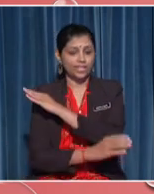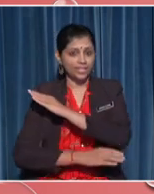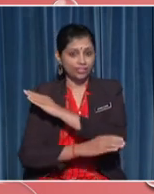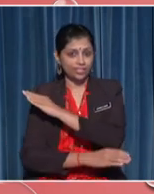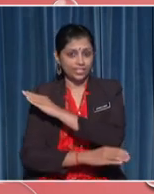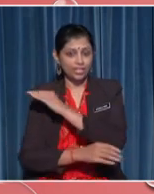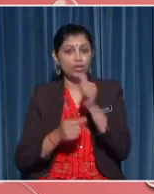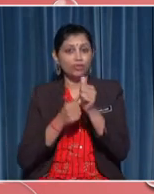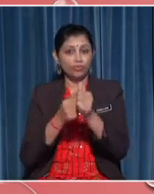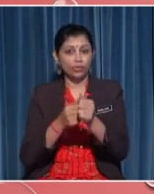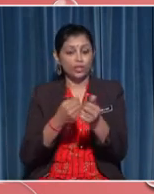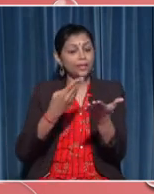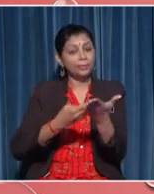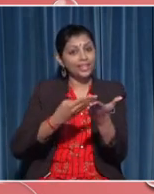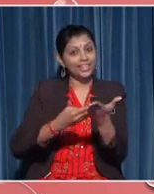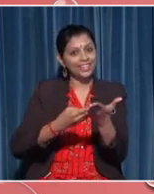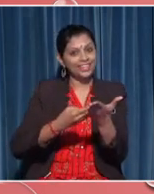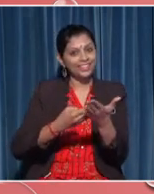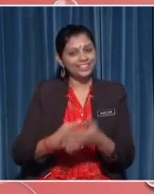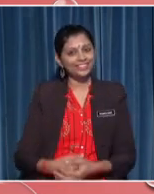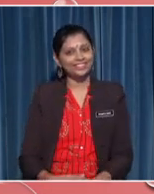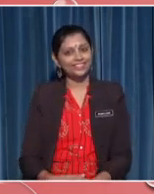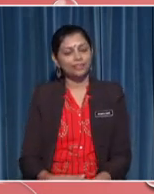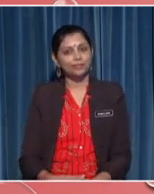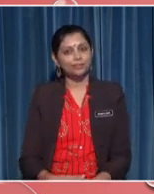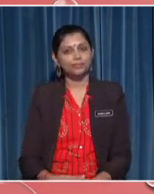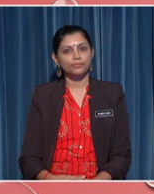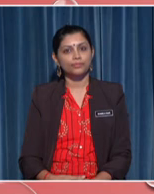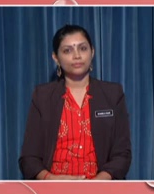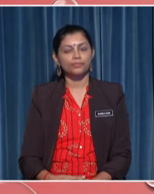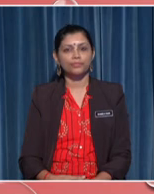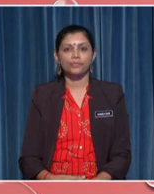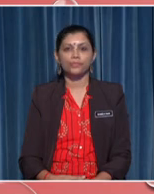Do you know which countries they come from?